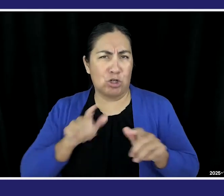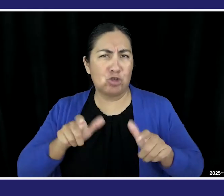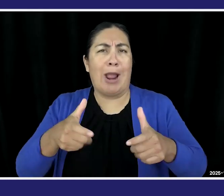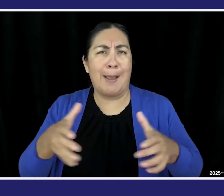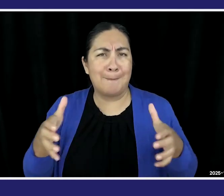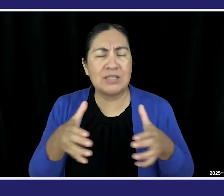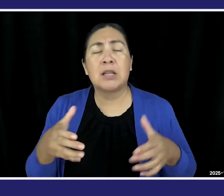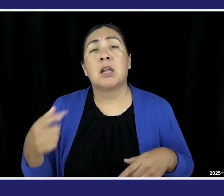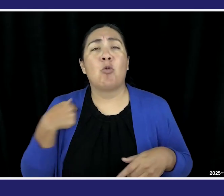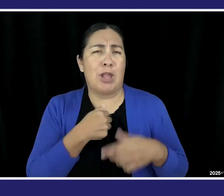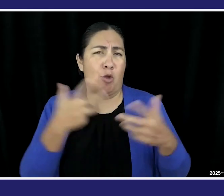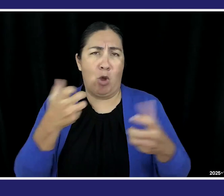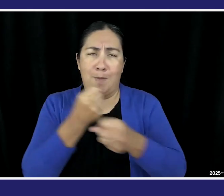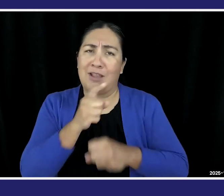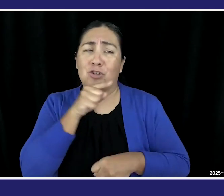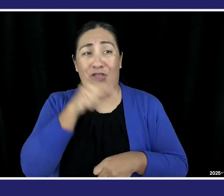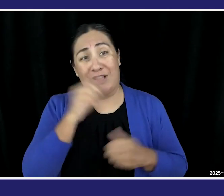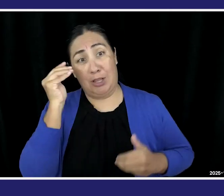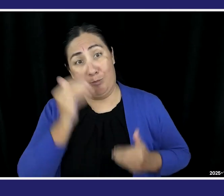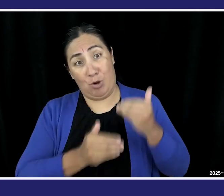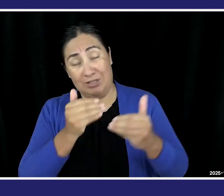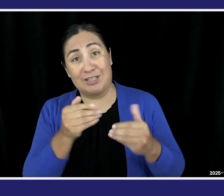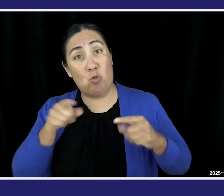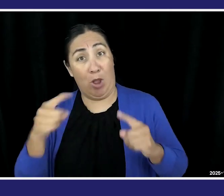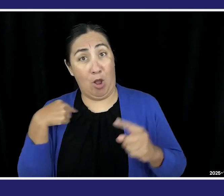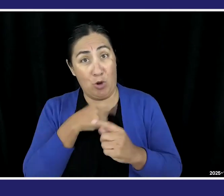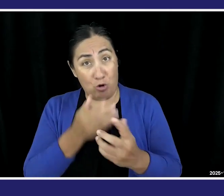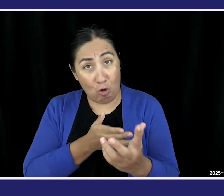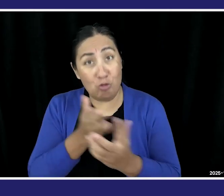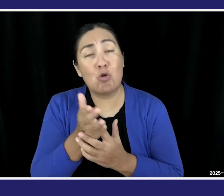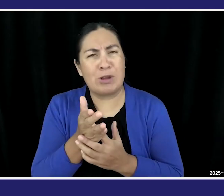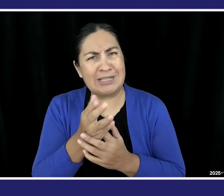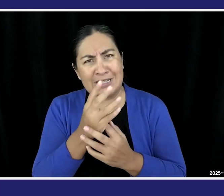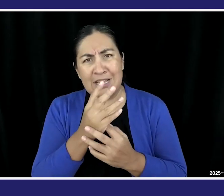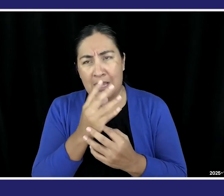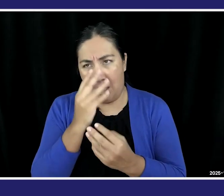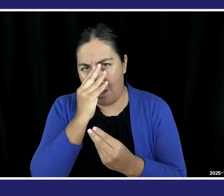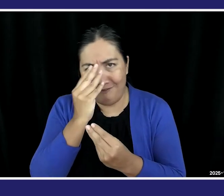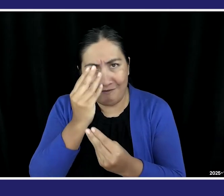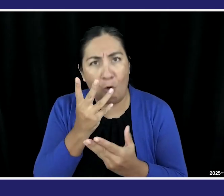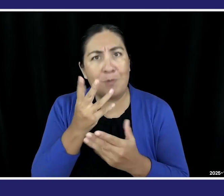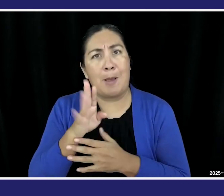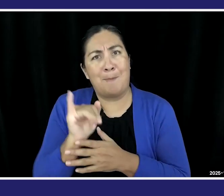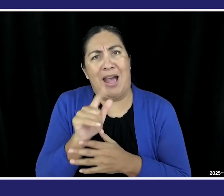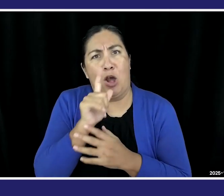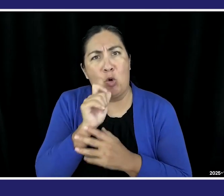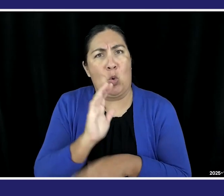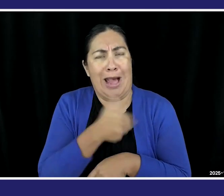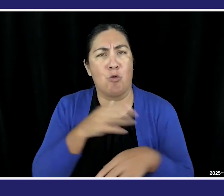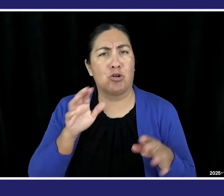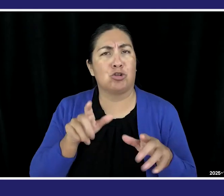sure that this process, as we go through it, is informed by our tribes and that it